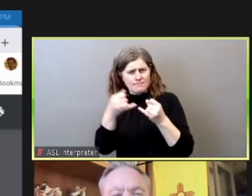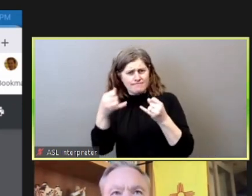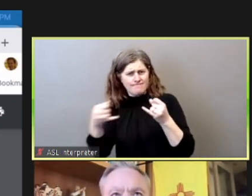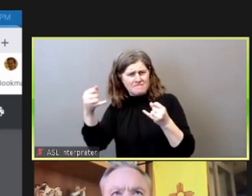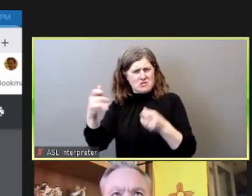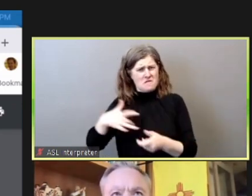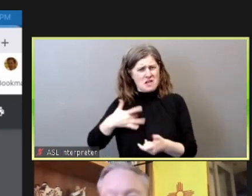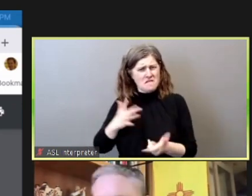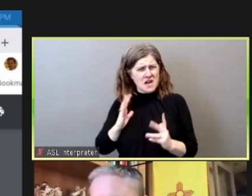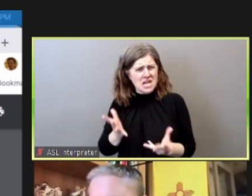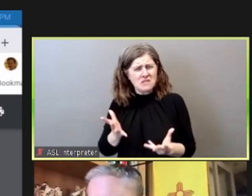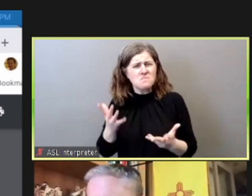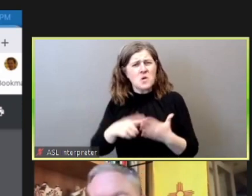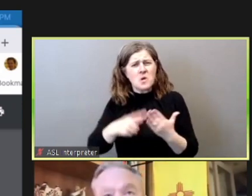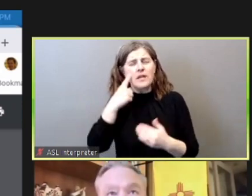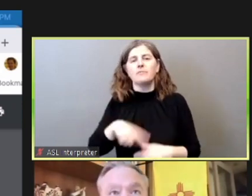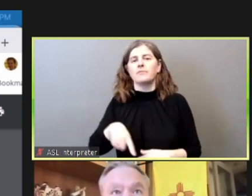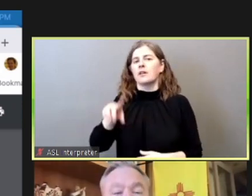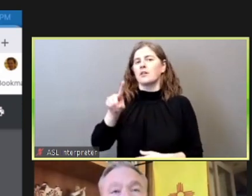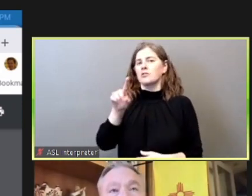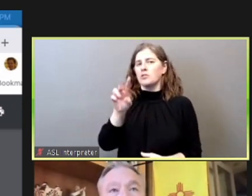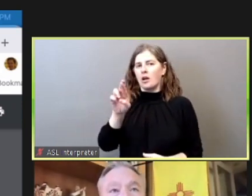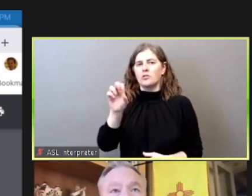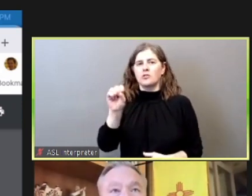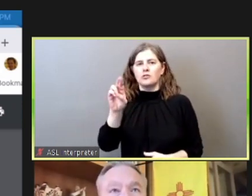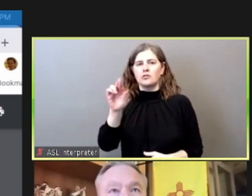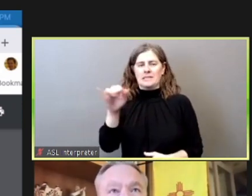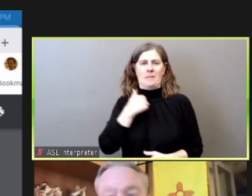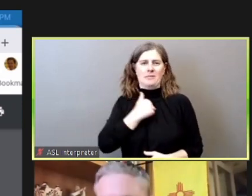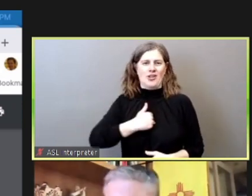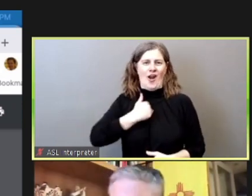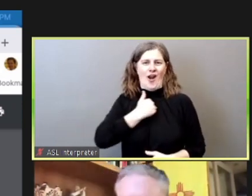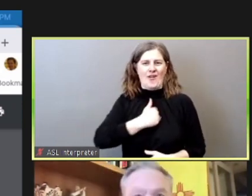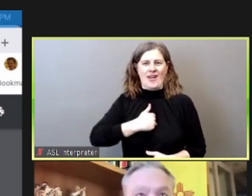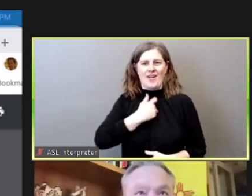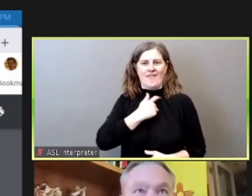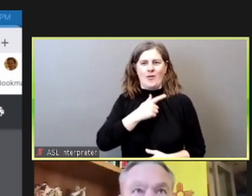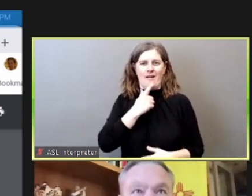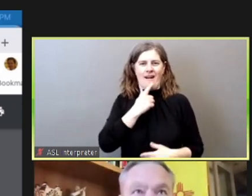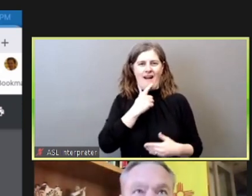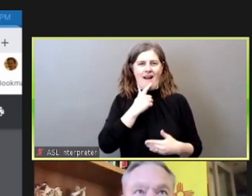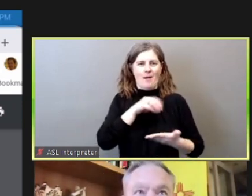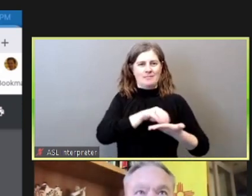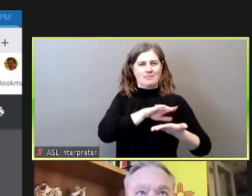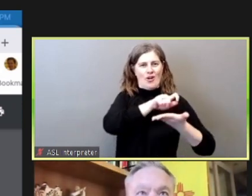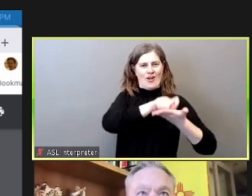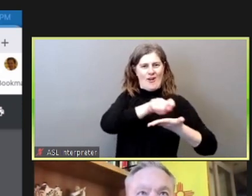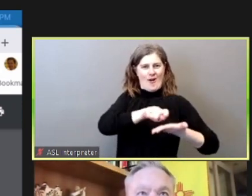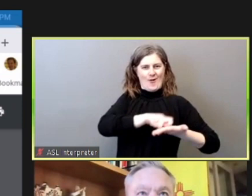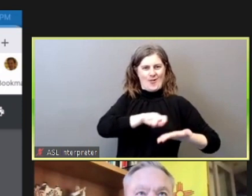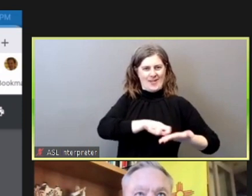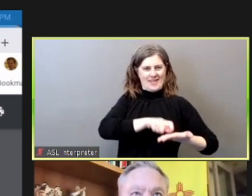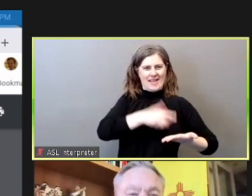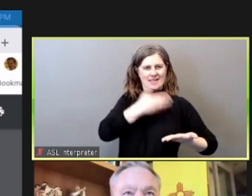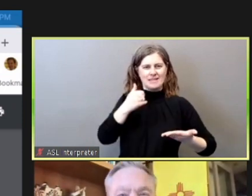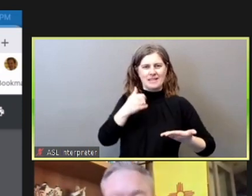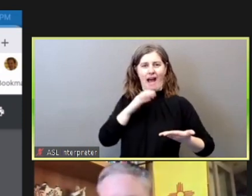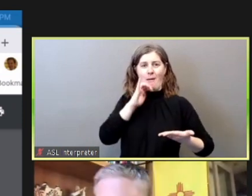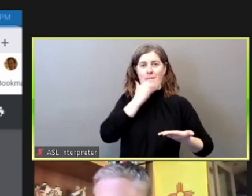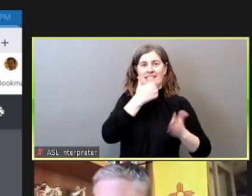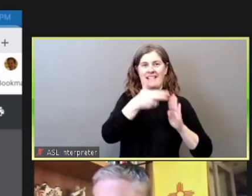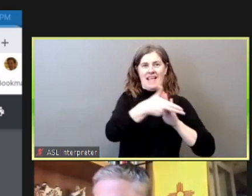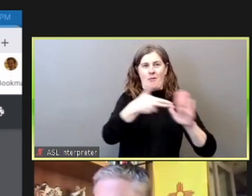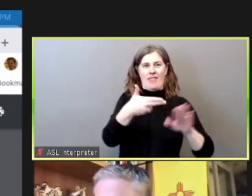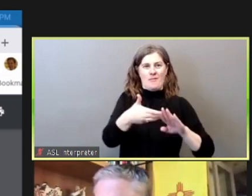alarming at all? So TJ, first, I apologize for, I'm taking notes as fast as I can, and I mislabeled that